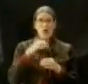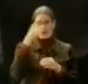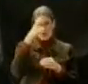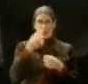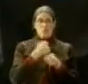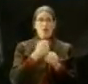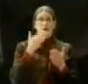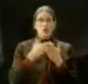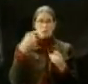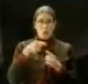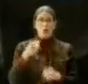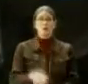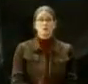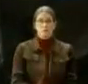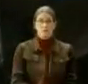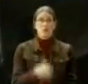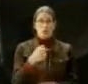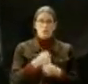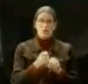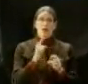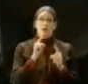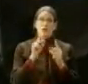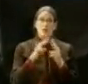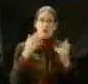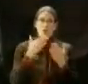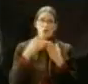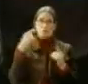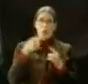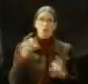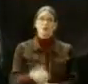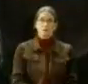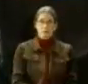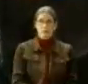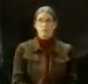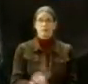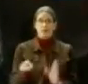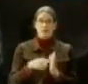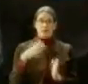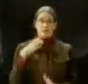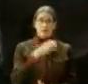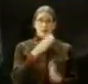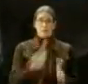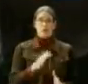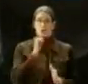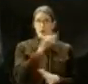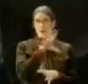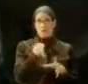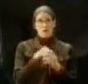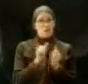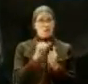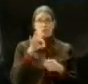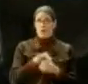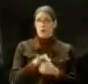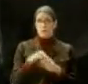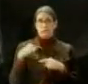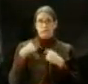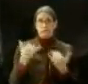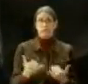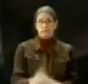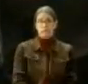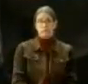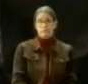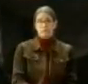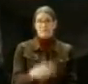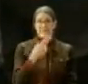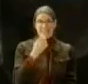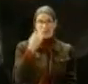point. I think you make a real good point. This commissioner has not been involved in the vote, has